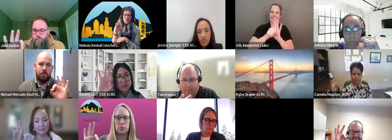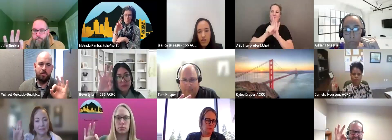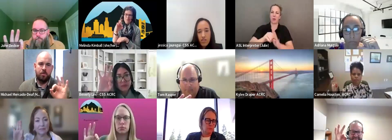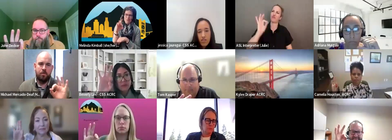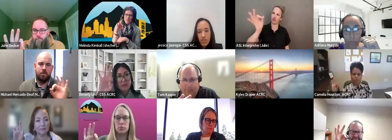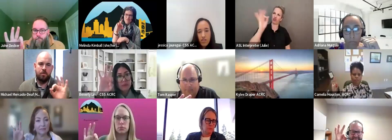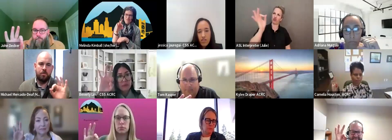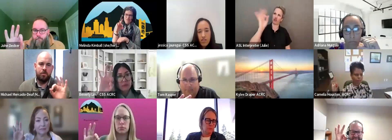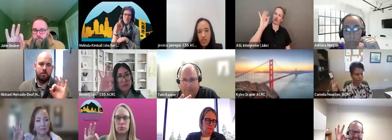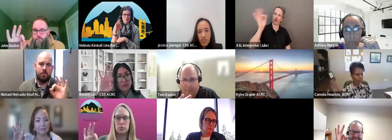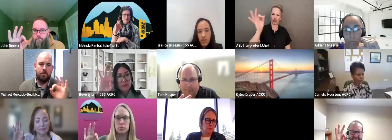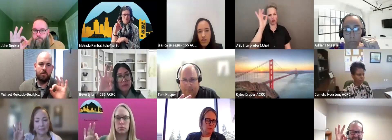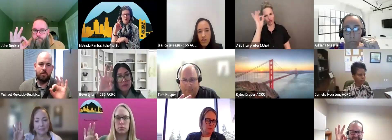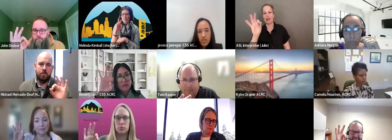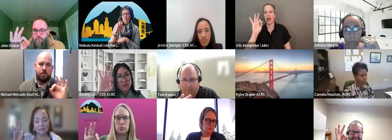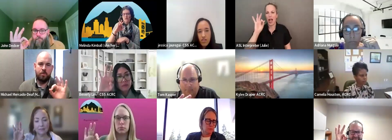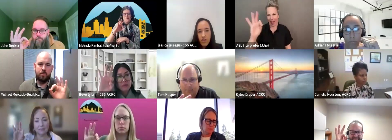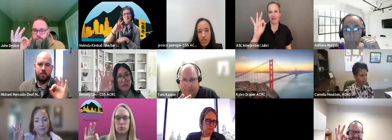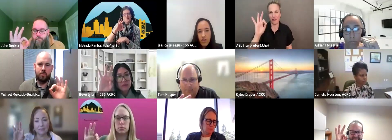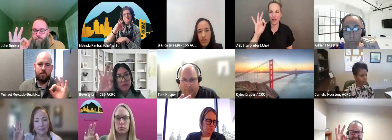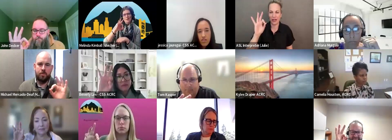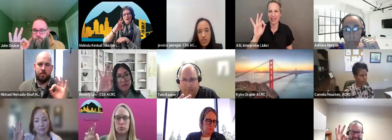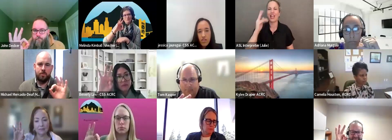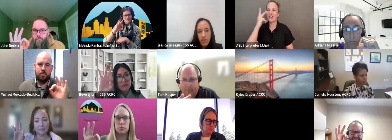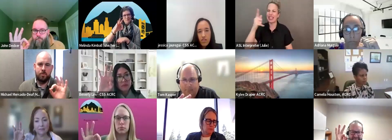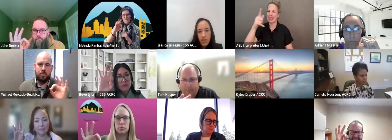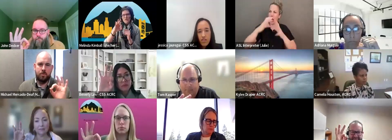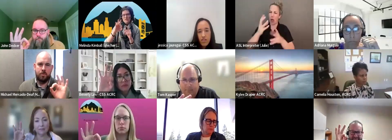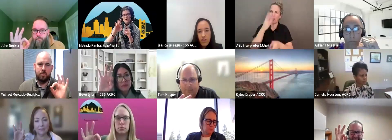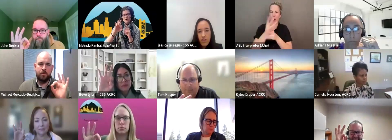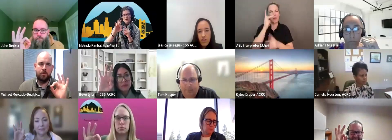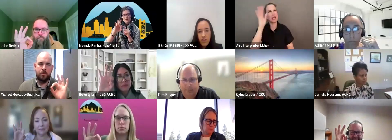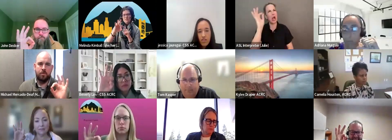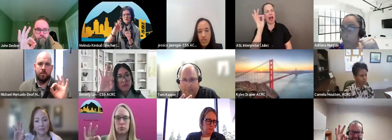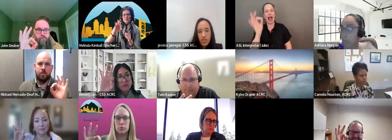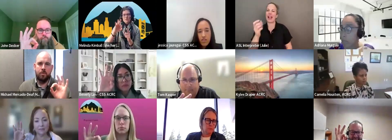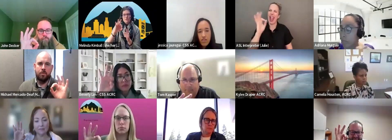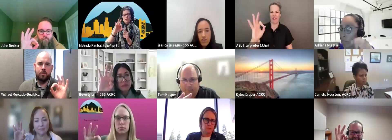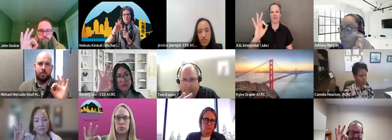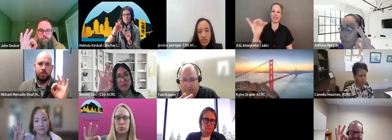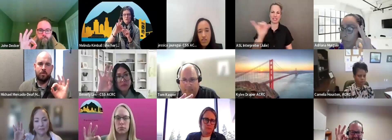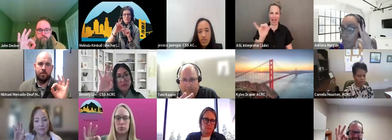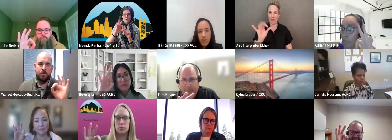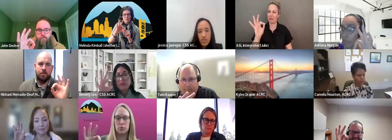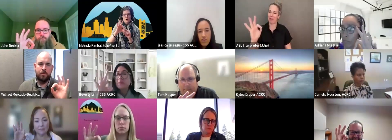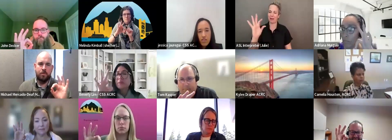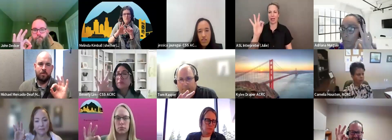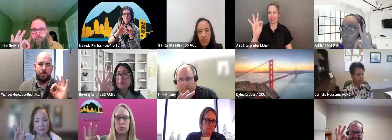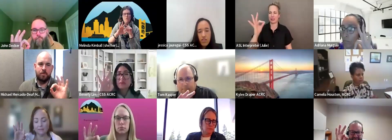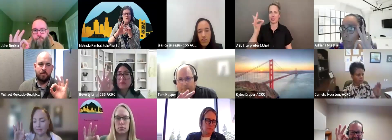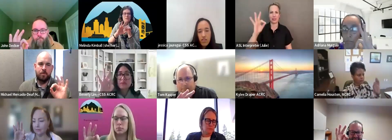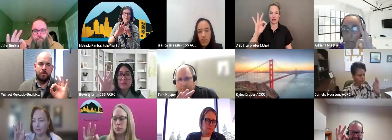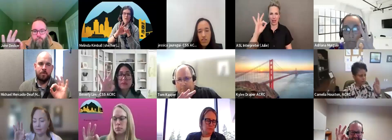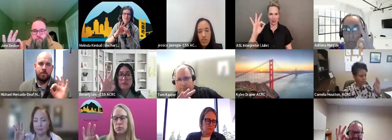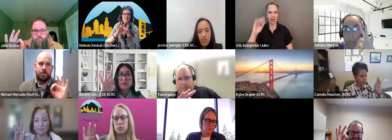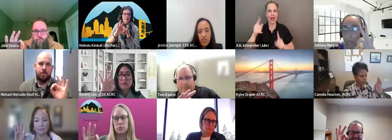done in different countries or different parts around the world, but this is the letter F. Is your index finger touches your thumb in a circle shape, and then